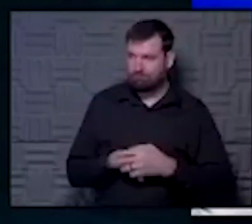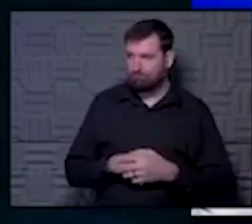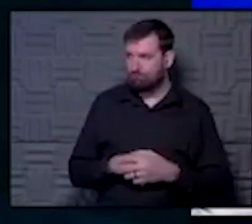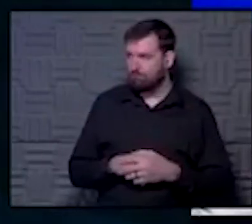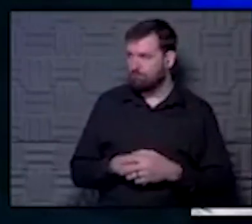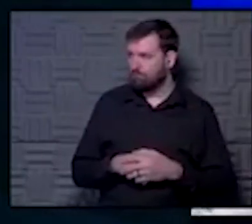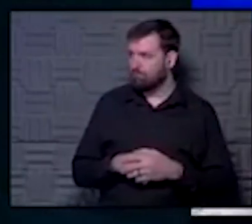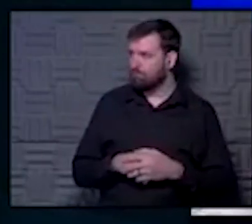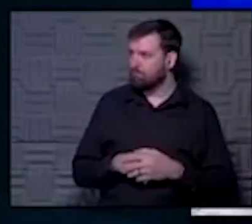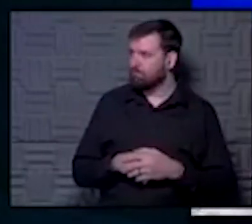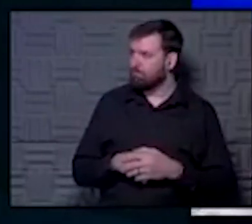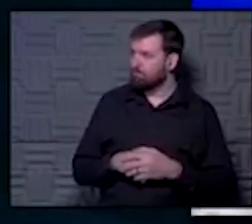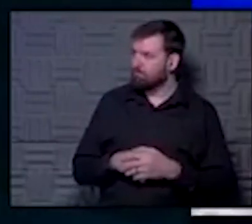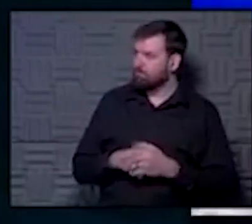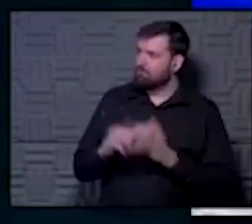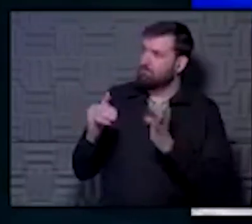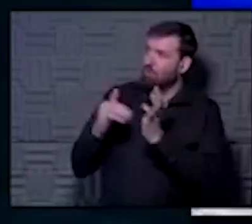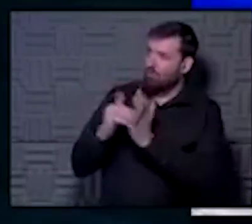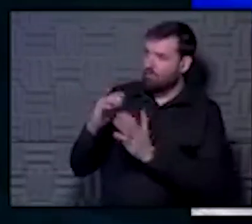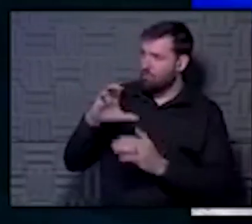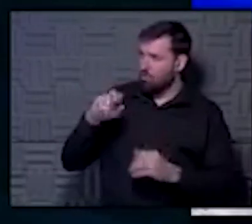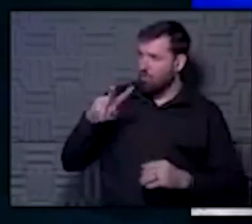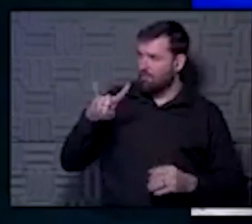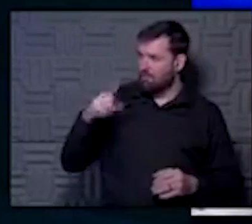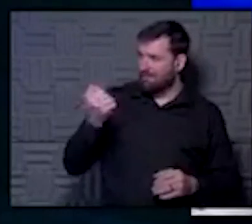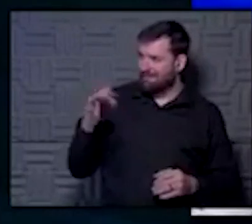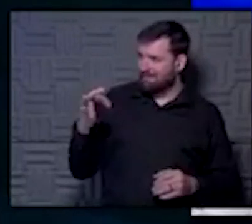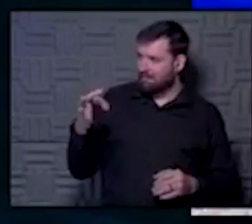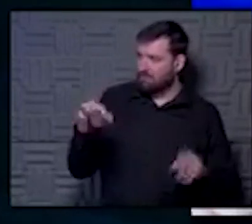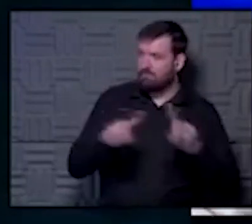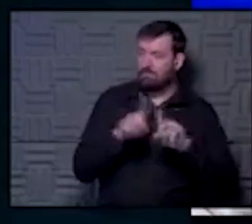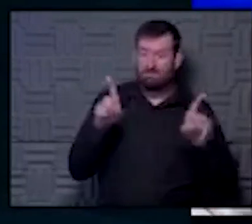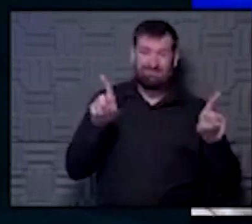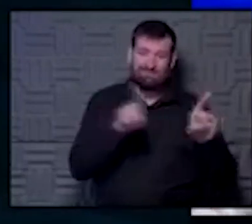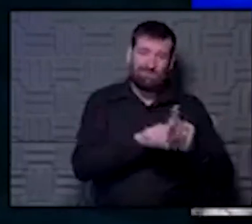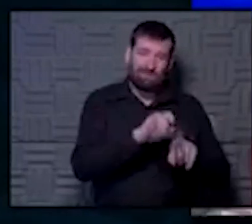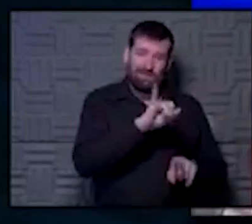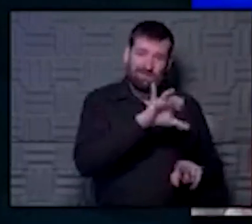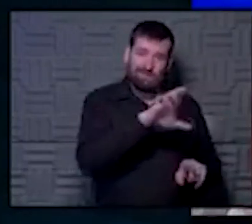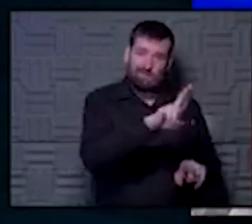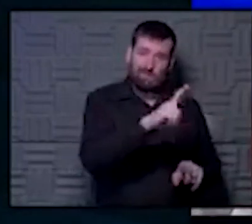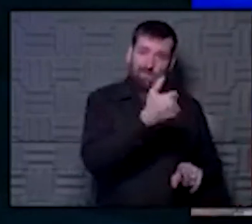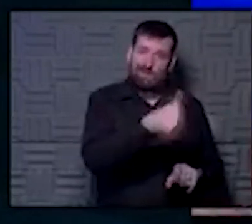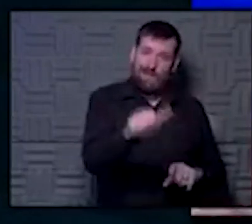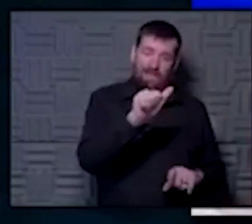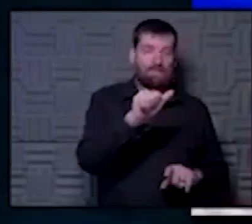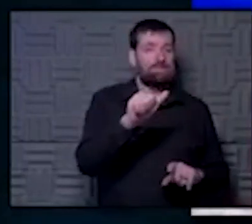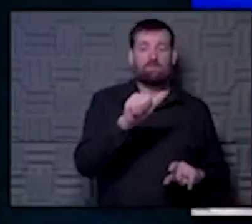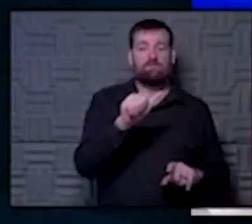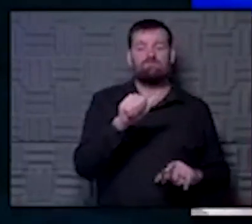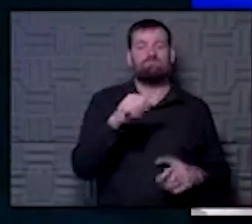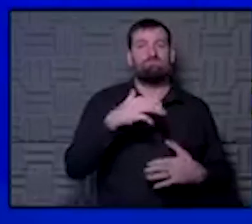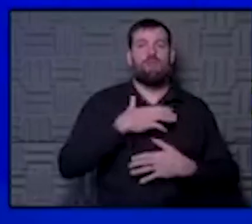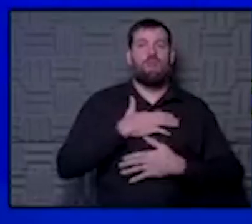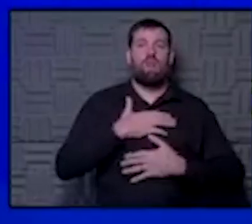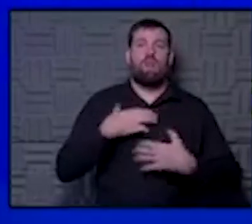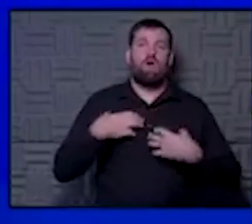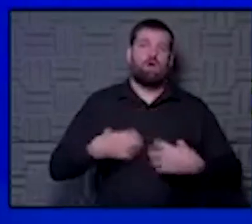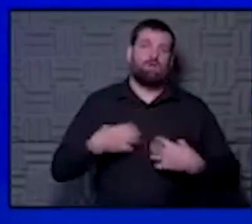And I think we do it a lot in COVID-19, but we actually do it a lot in the ICU now with anybody who's got kind of this lung